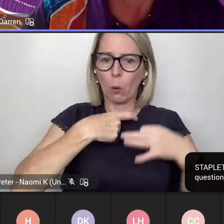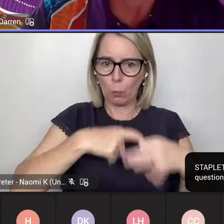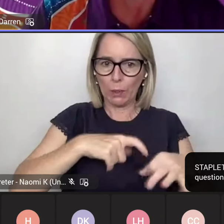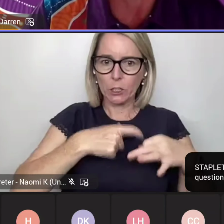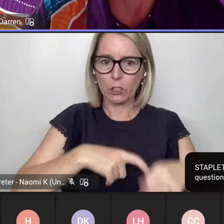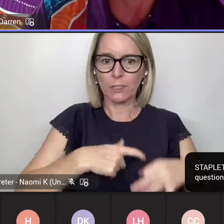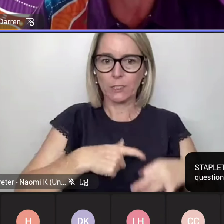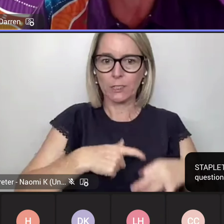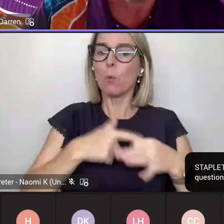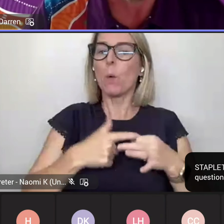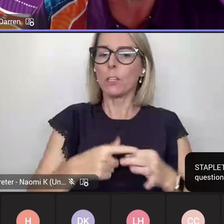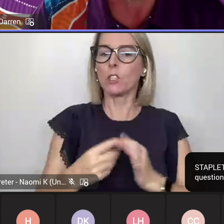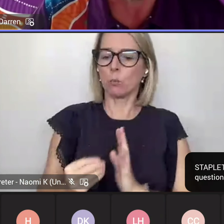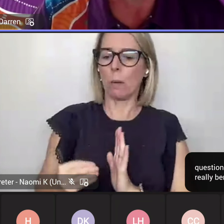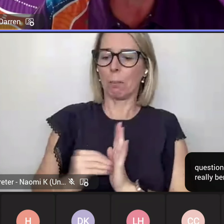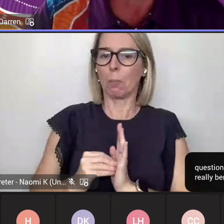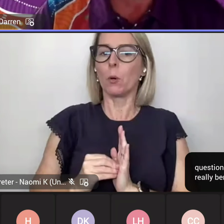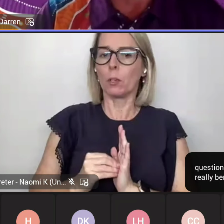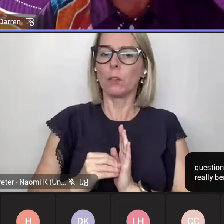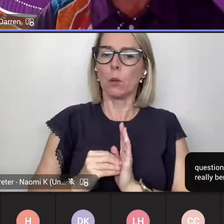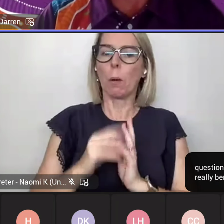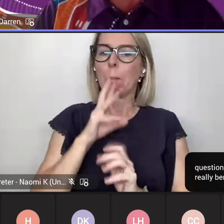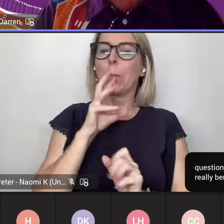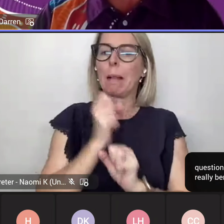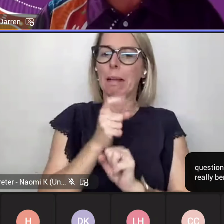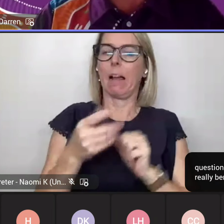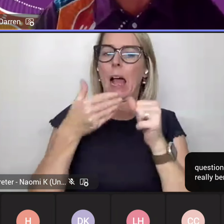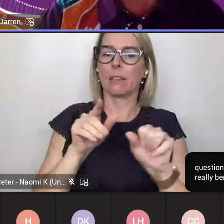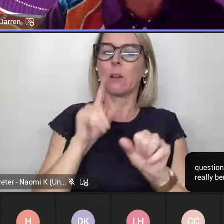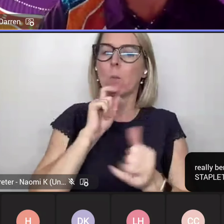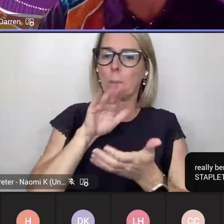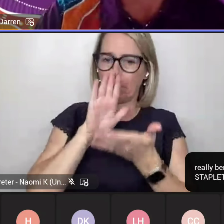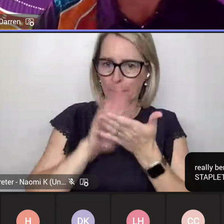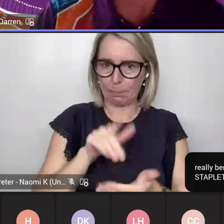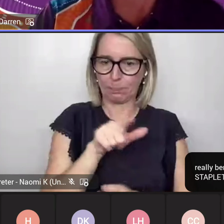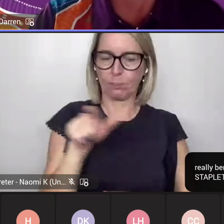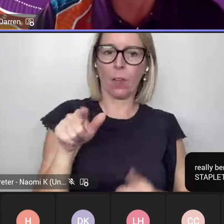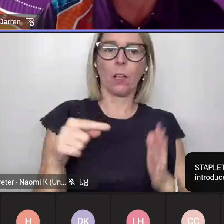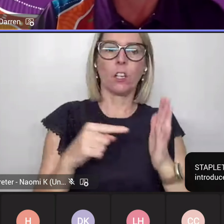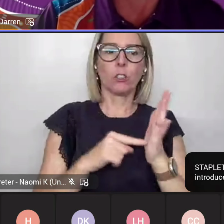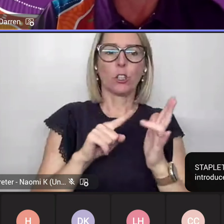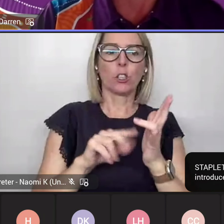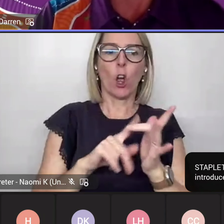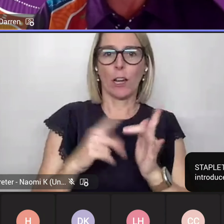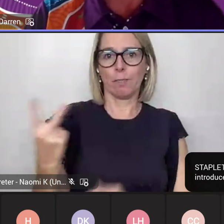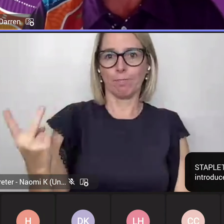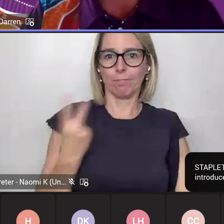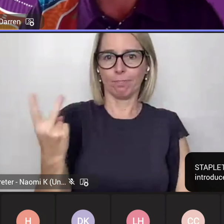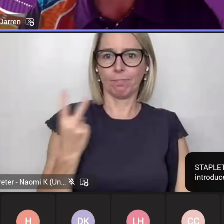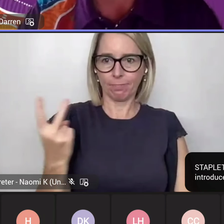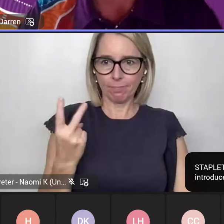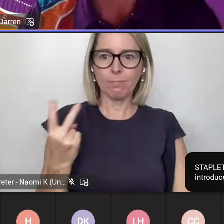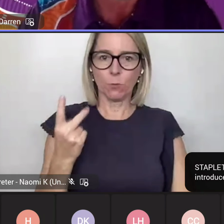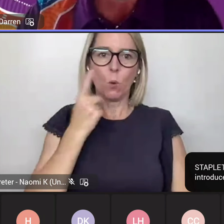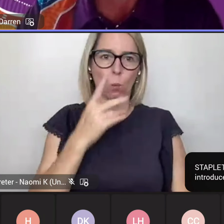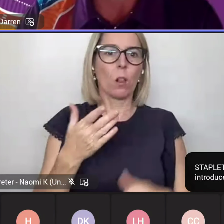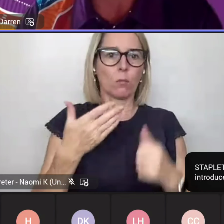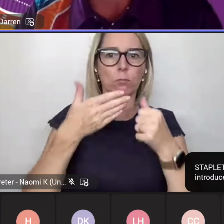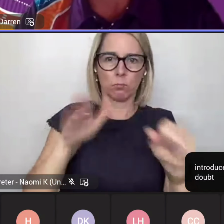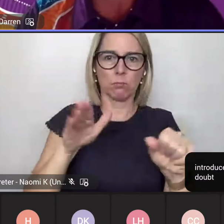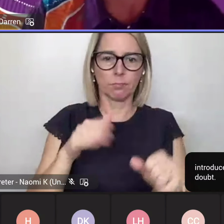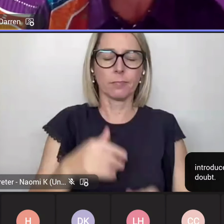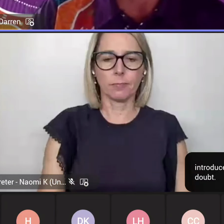that we feel that you will really benefit from. So with my colleague Tony that I had just introduced, I might run through some questions here,